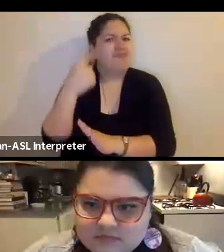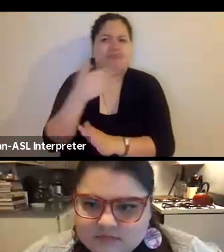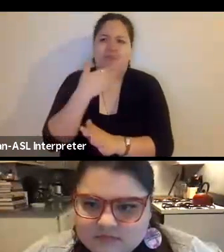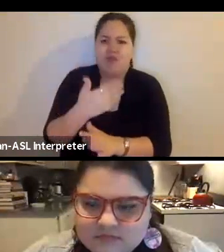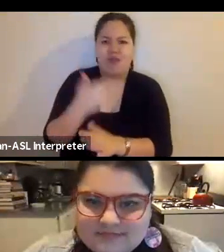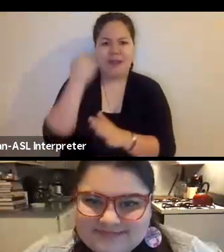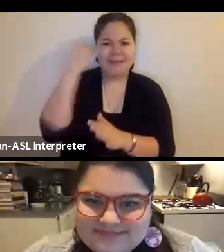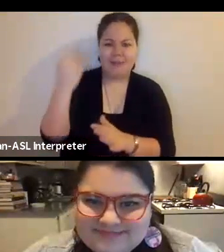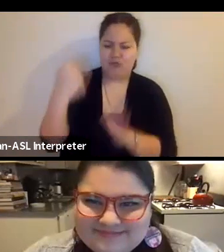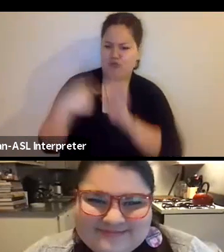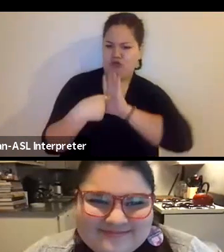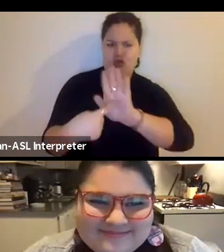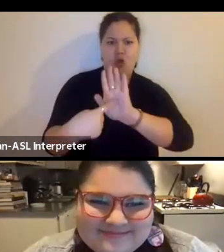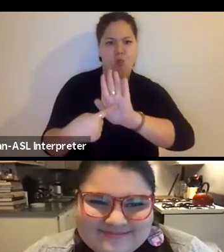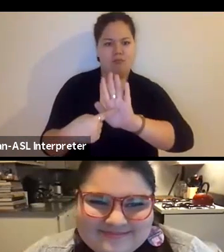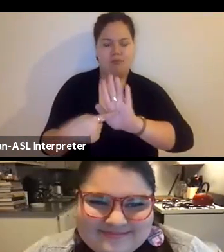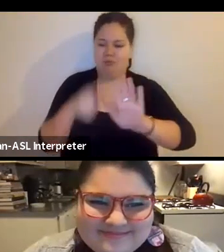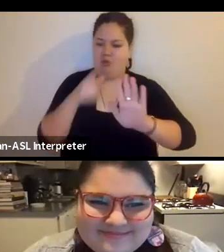Check.